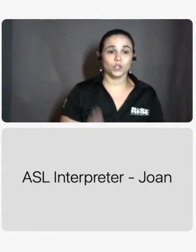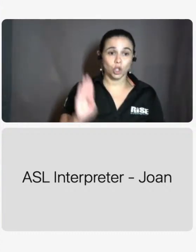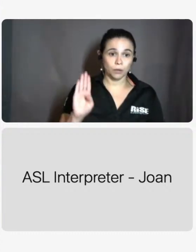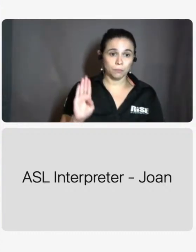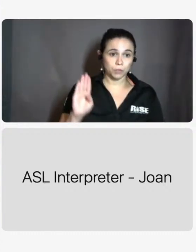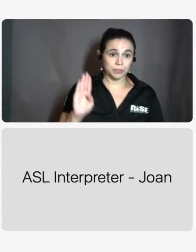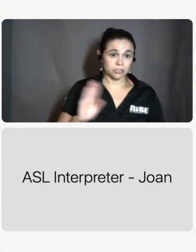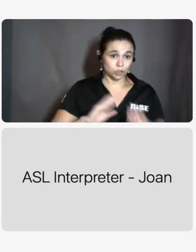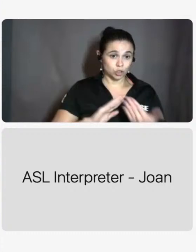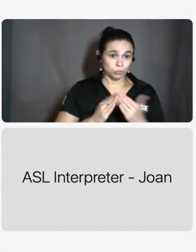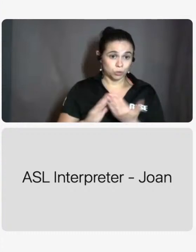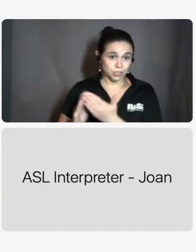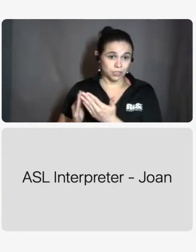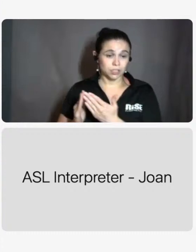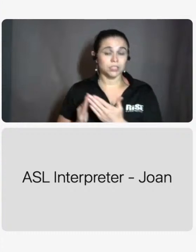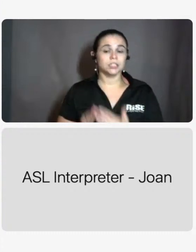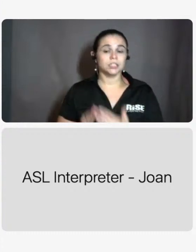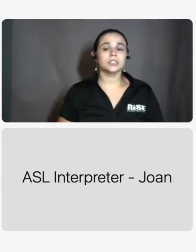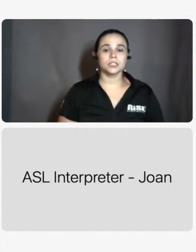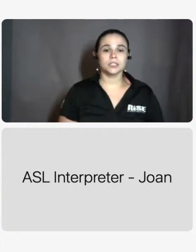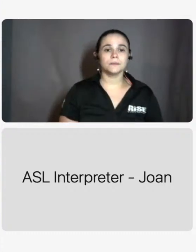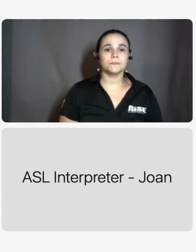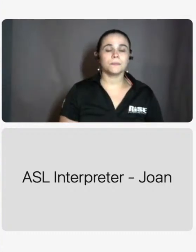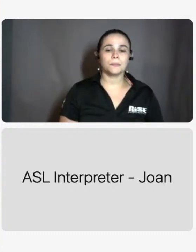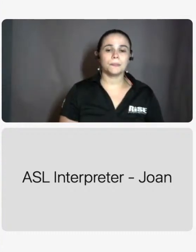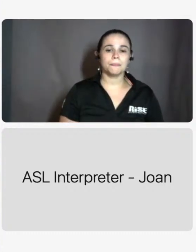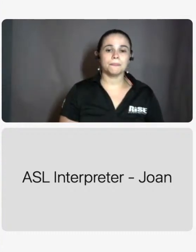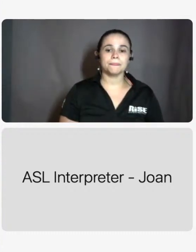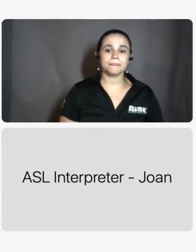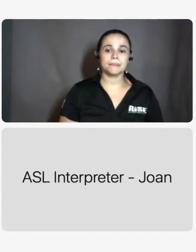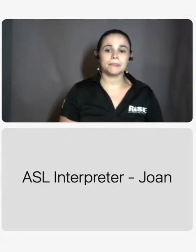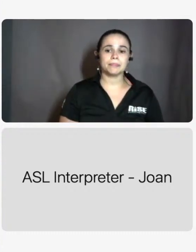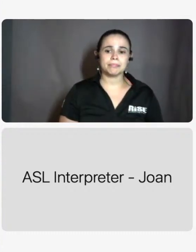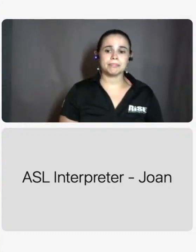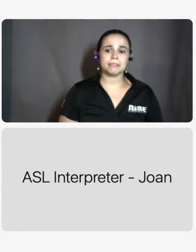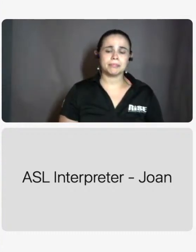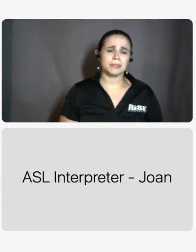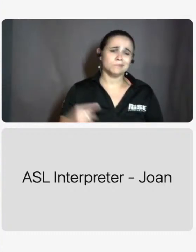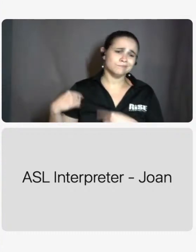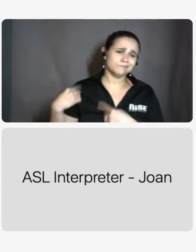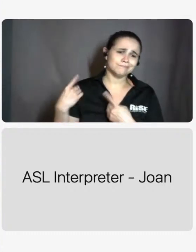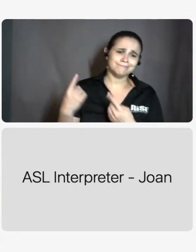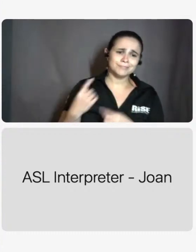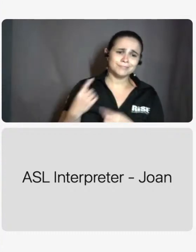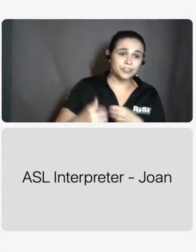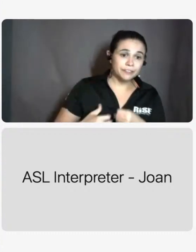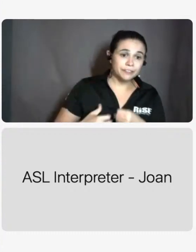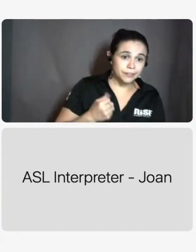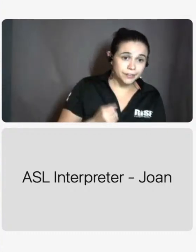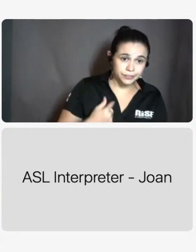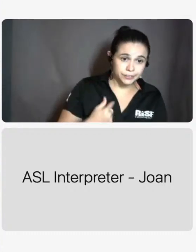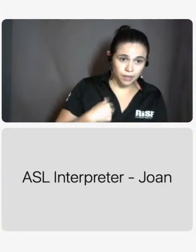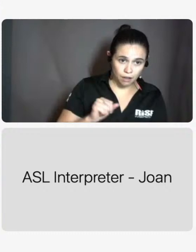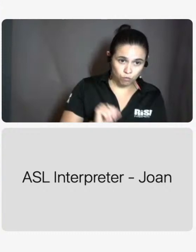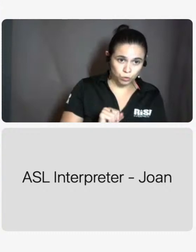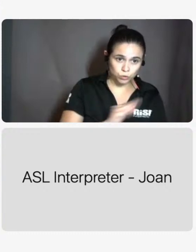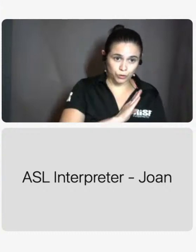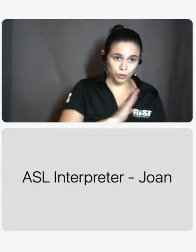over the years that I've been on this Board of Education, has had very little to celebrate.